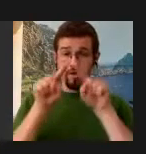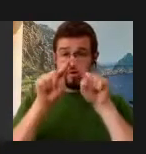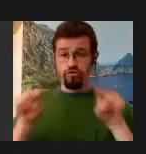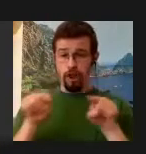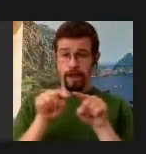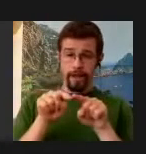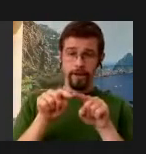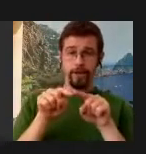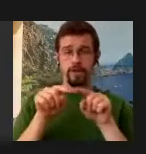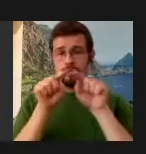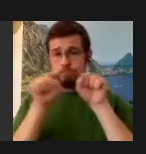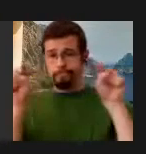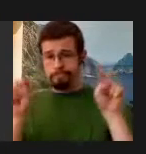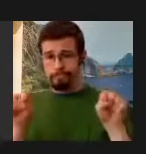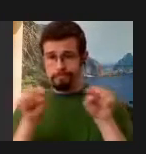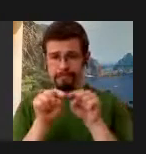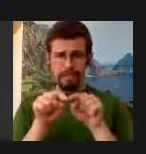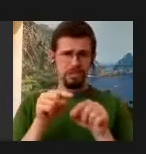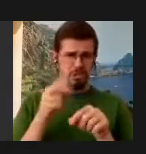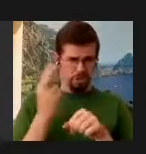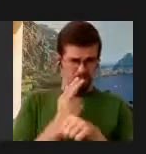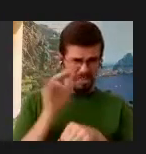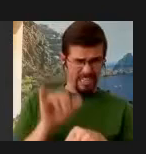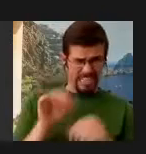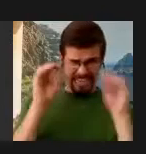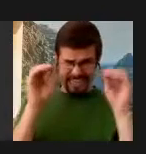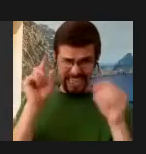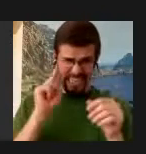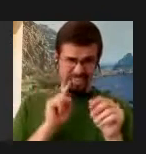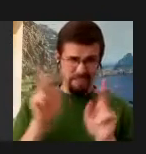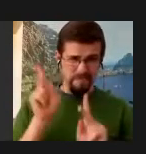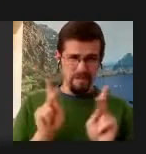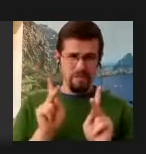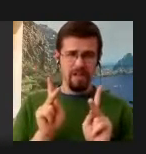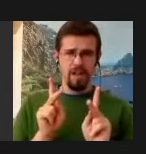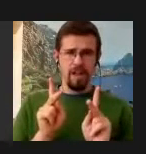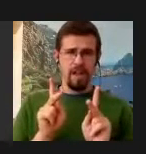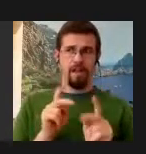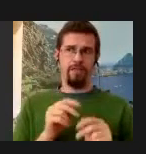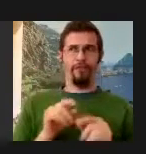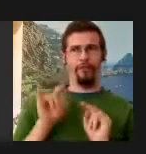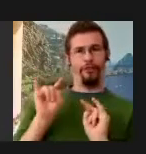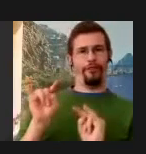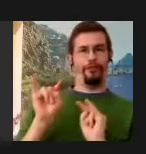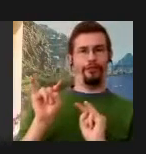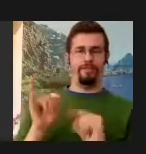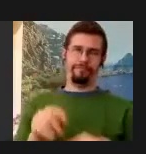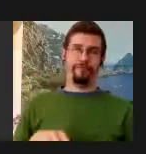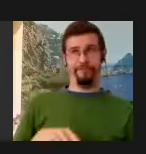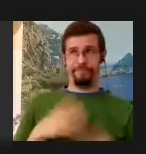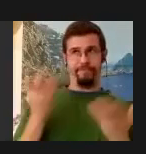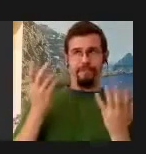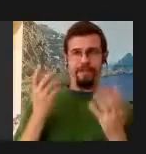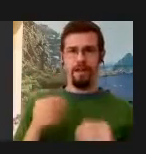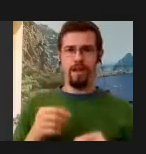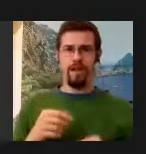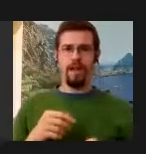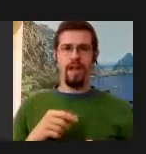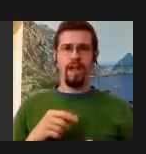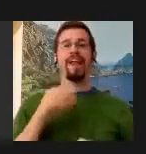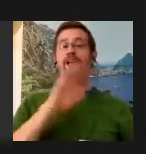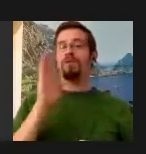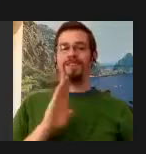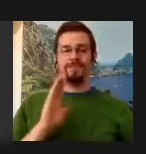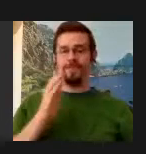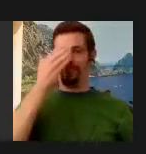rectangles to teach these deaf people?" And she was mocking her. And Wafa, she said to me, "I will never forget